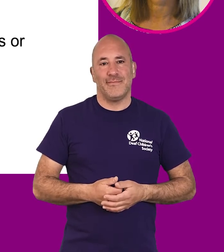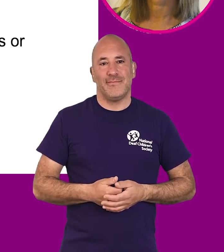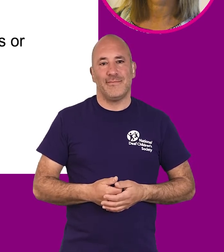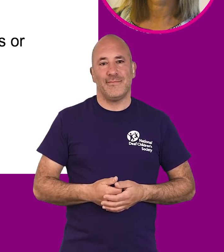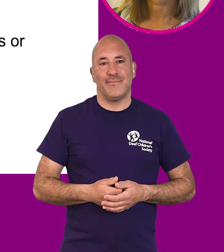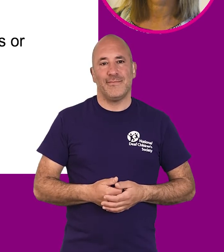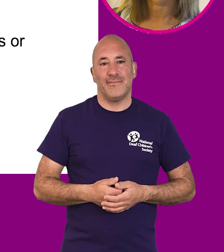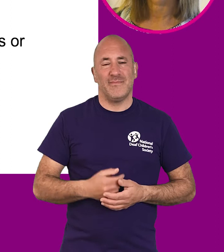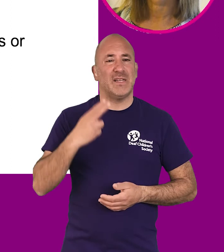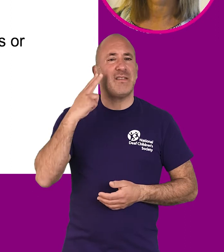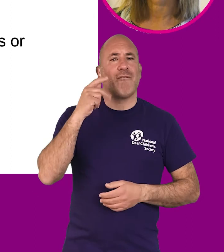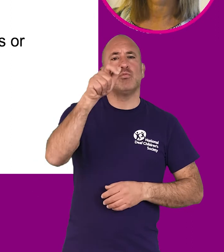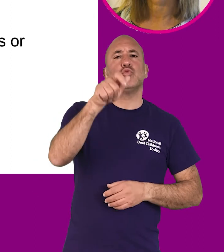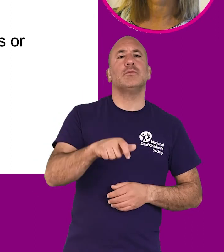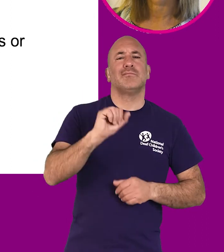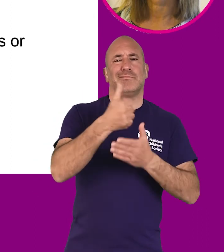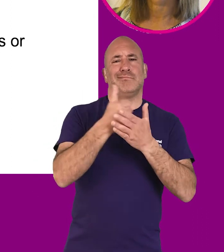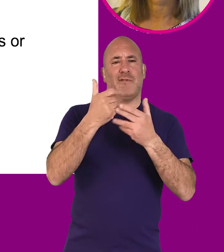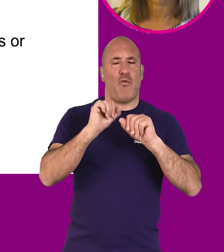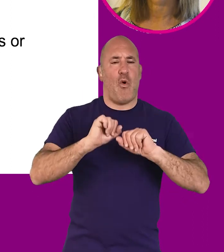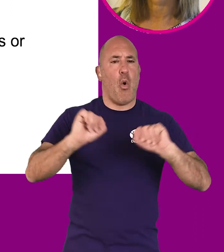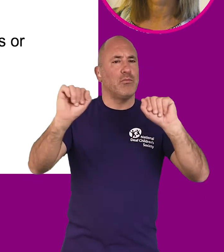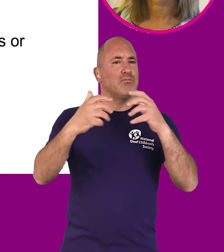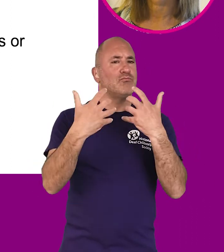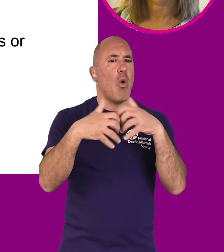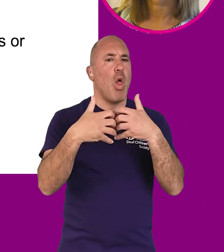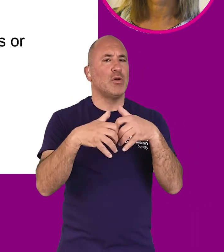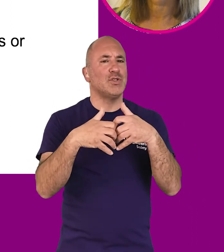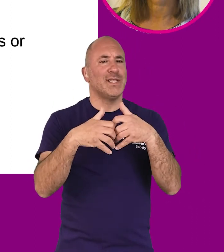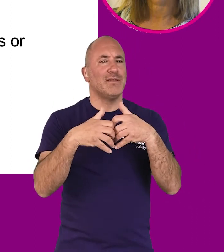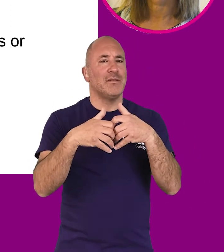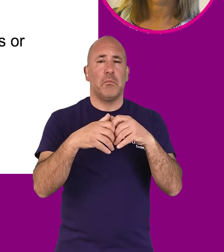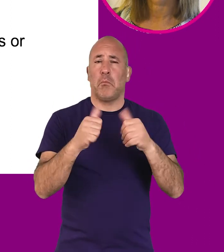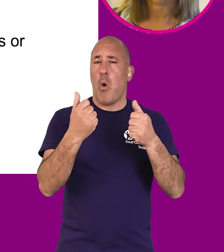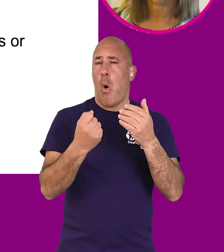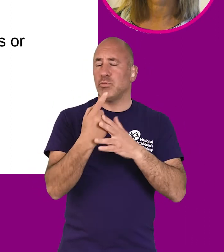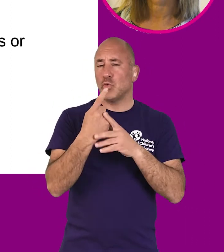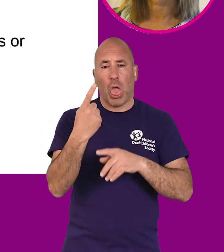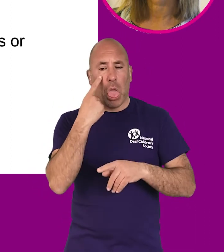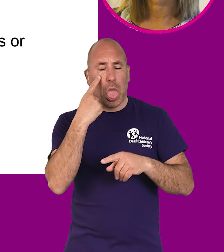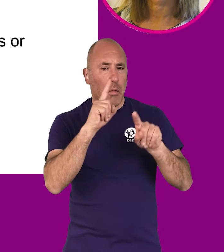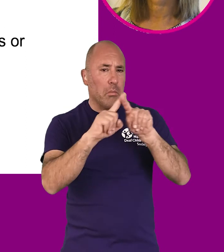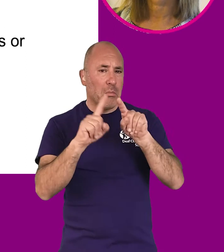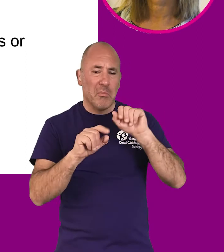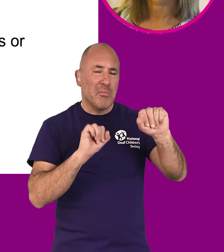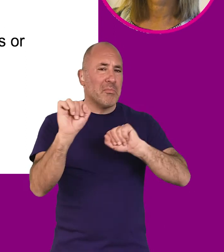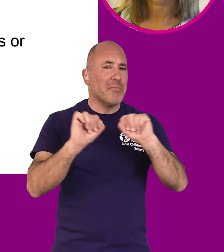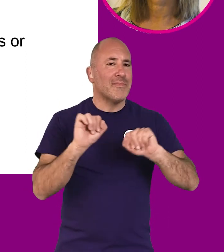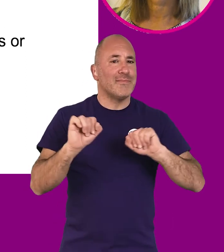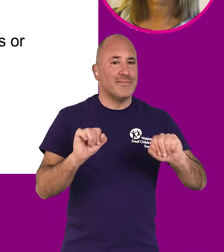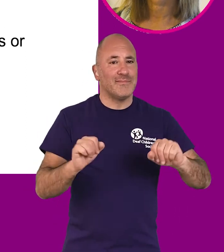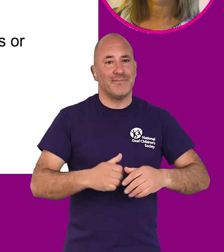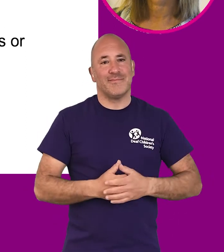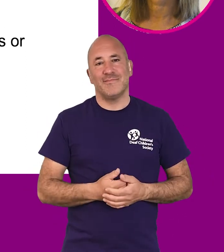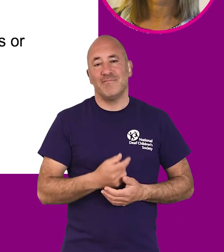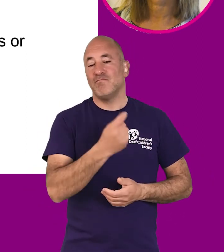Deaf students will usually have their own technology and it's always a